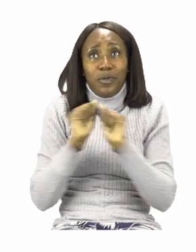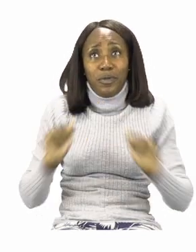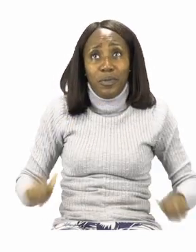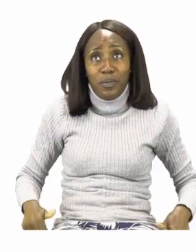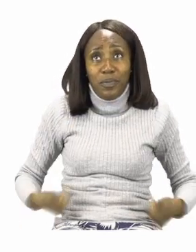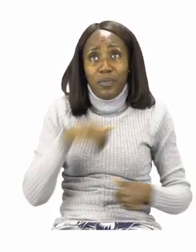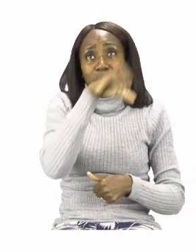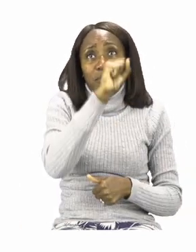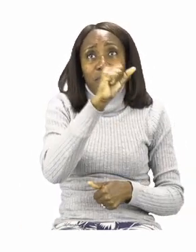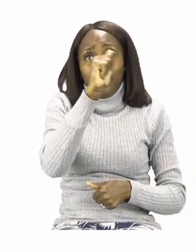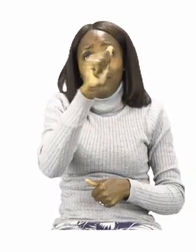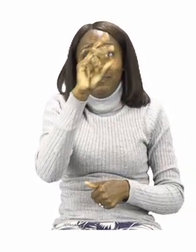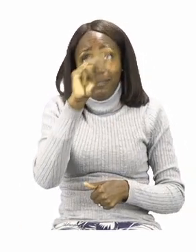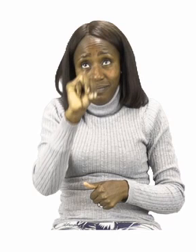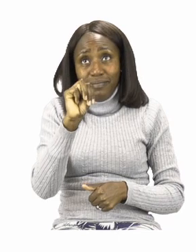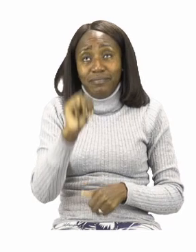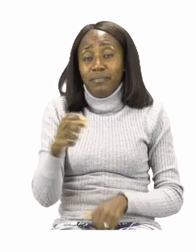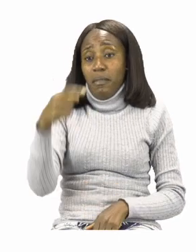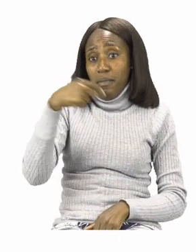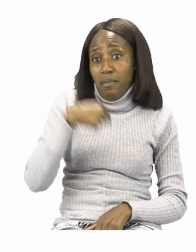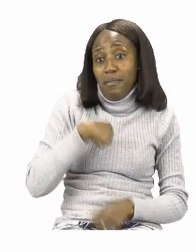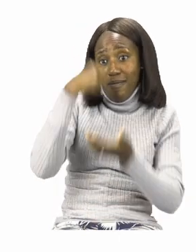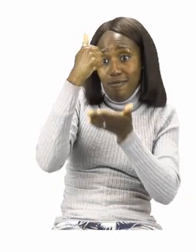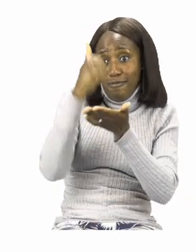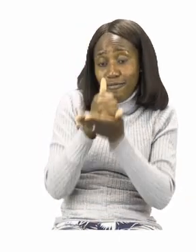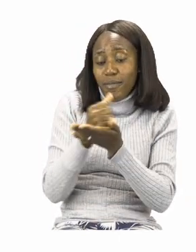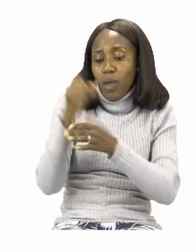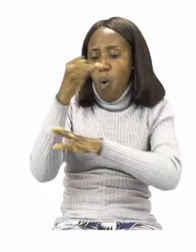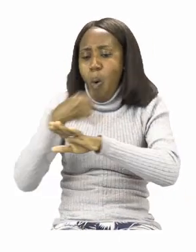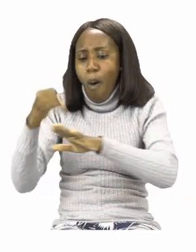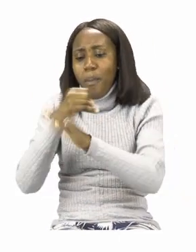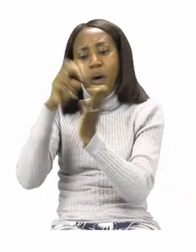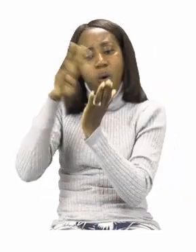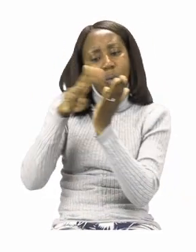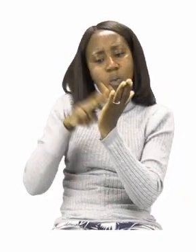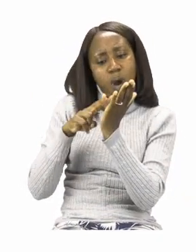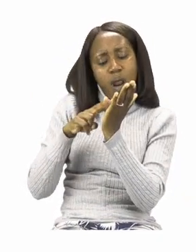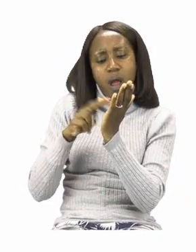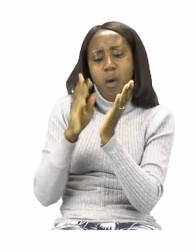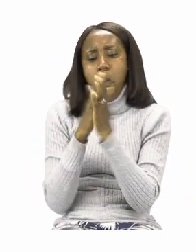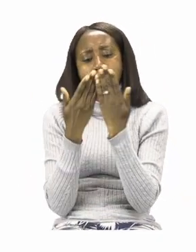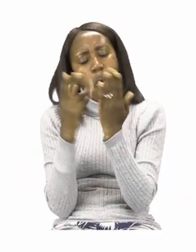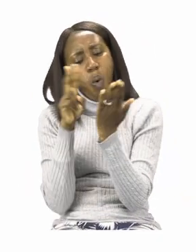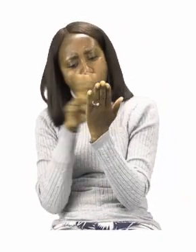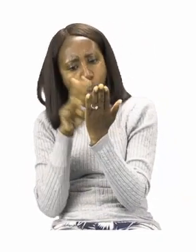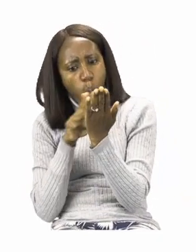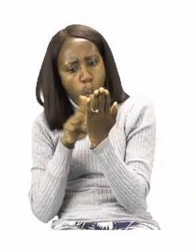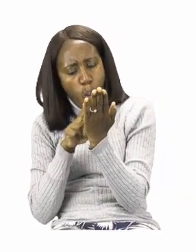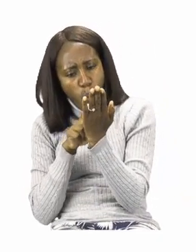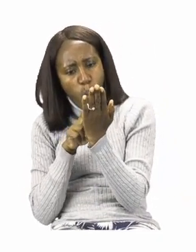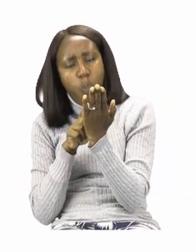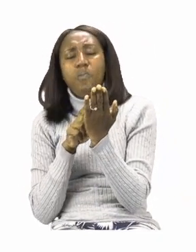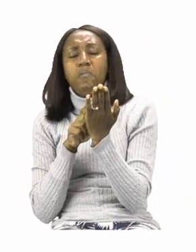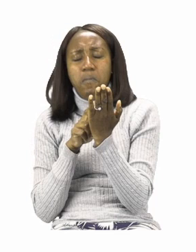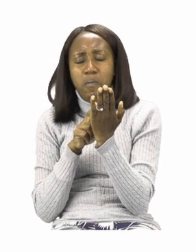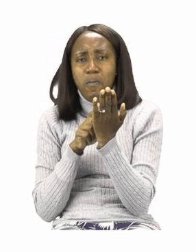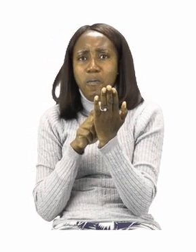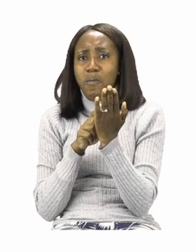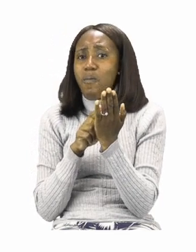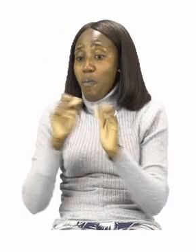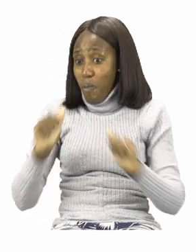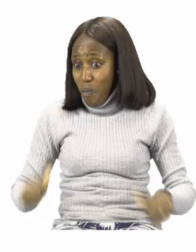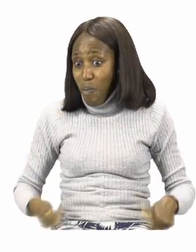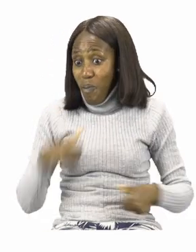I sit in the reading corner and read my book. Sam comes